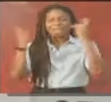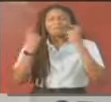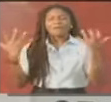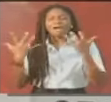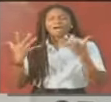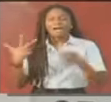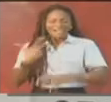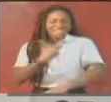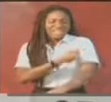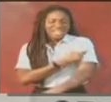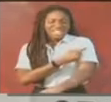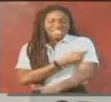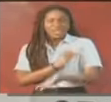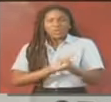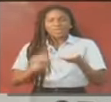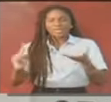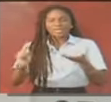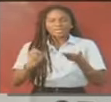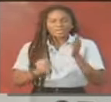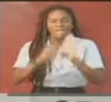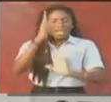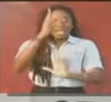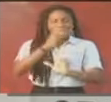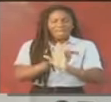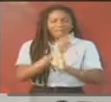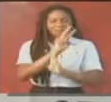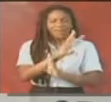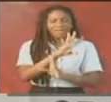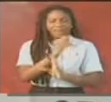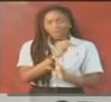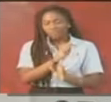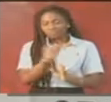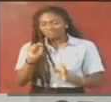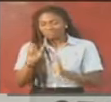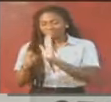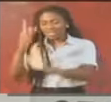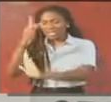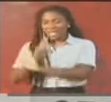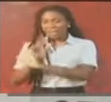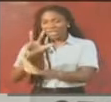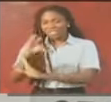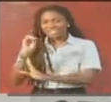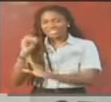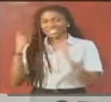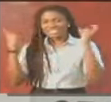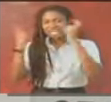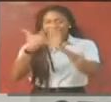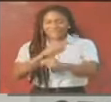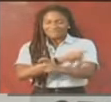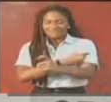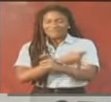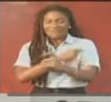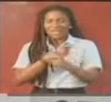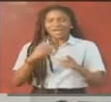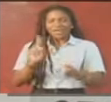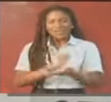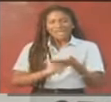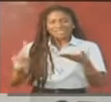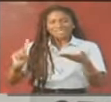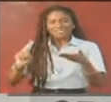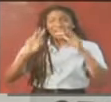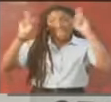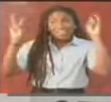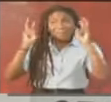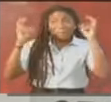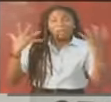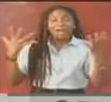April the 24th to the 30th. This year theme is Vaccines Bring Us Closer,